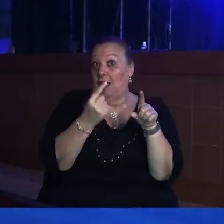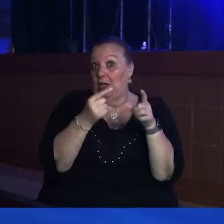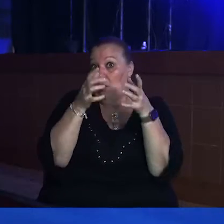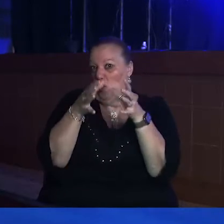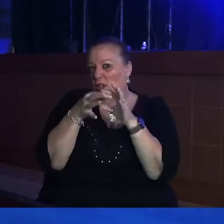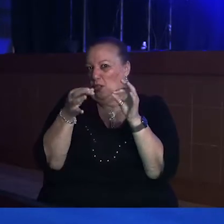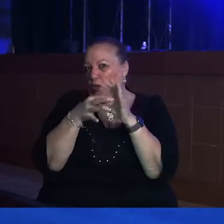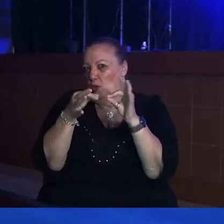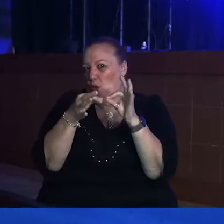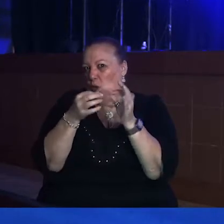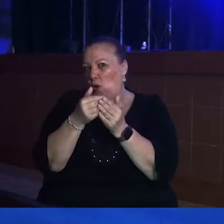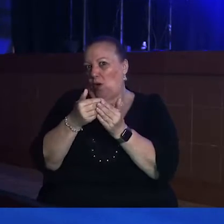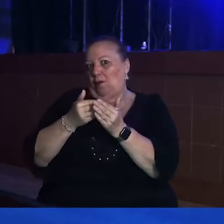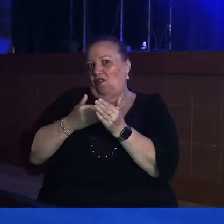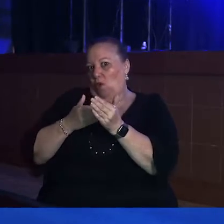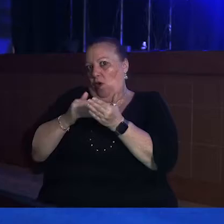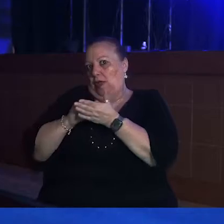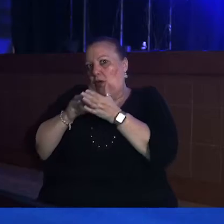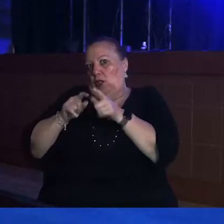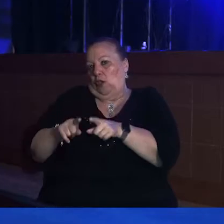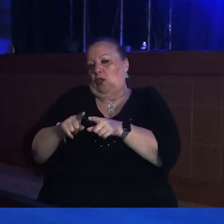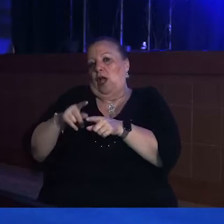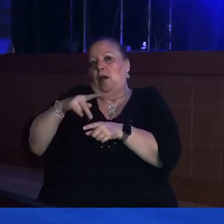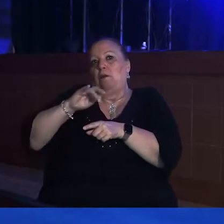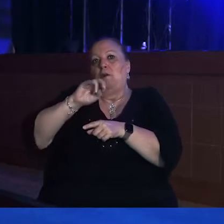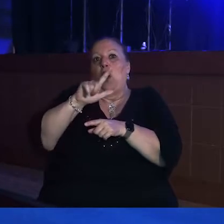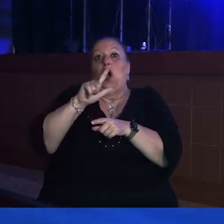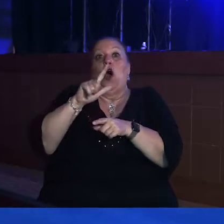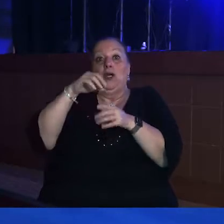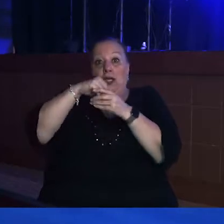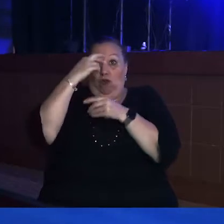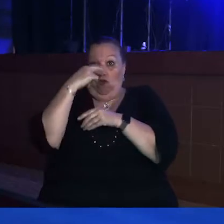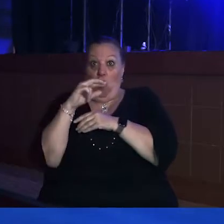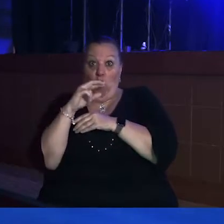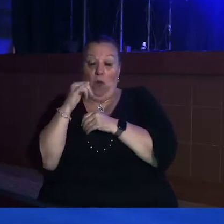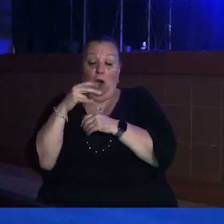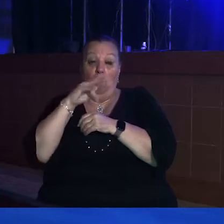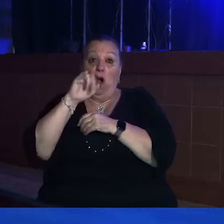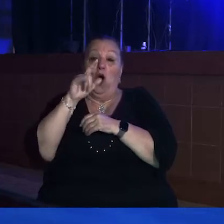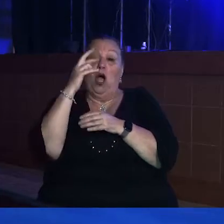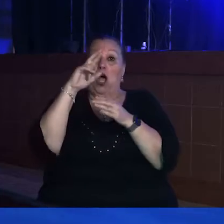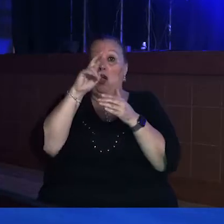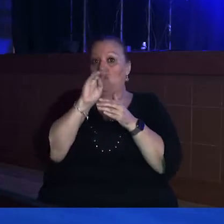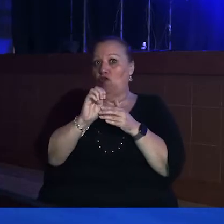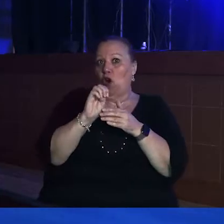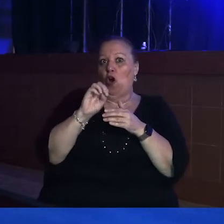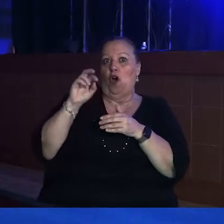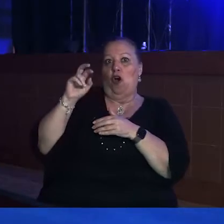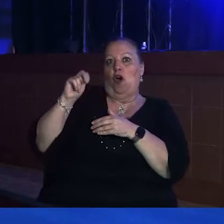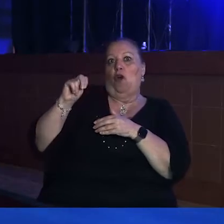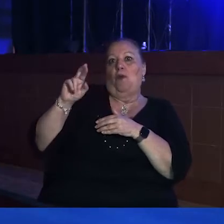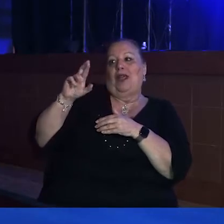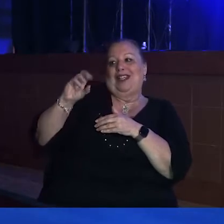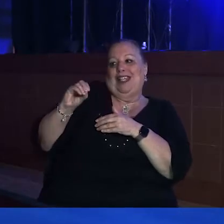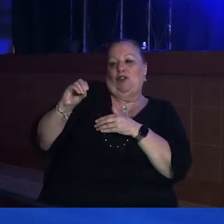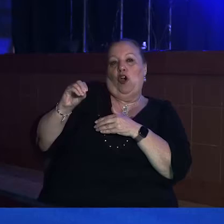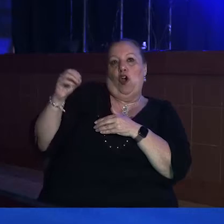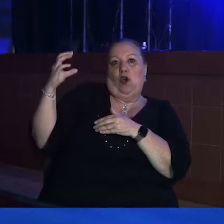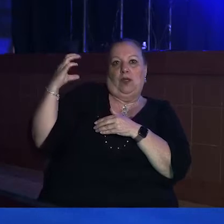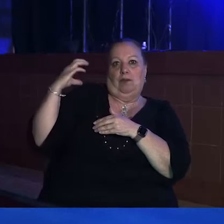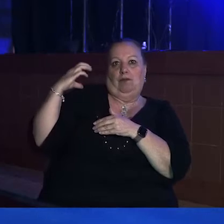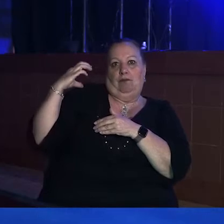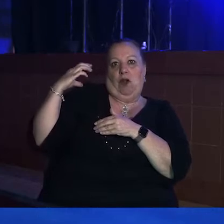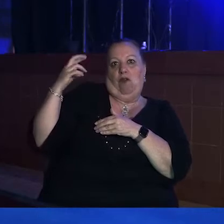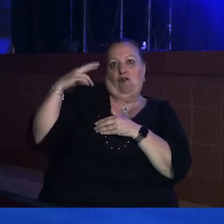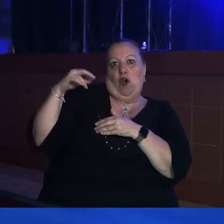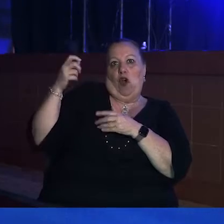backstory of what goes on. Paul's in Rome. At this point in time, when Paul is in Rome, Nero is the emperor of Rome. And Nero was